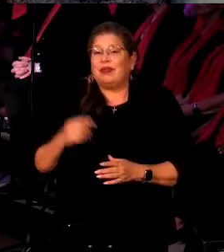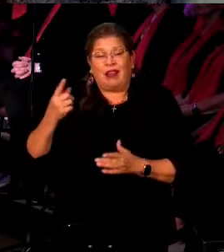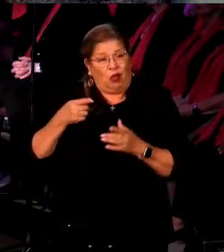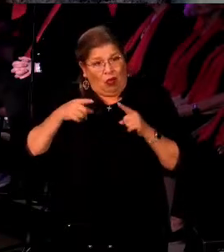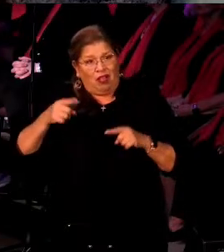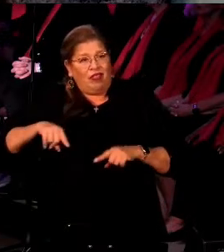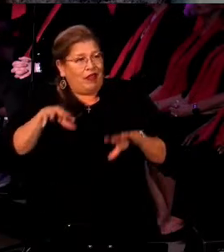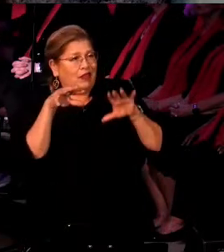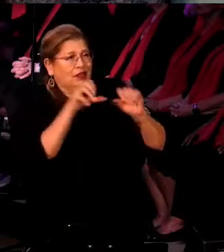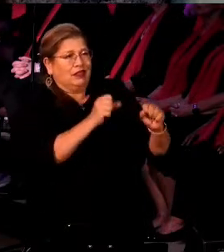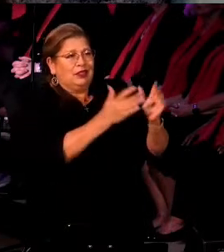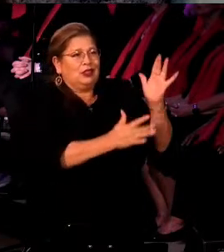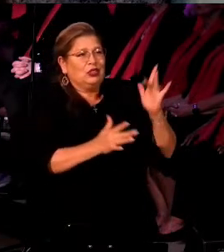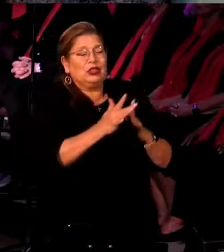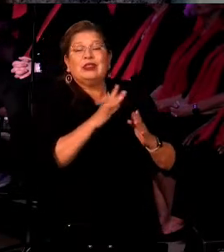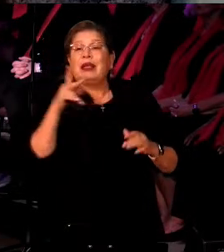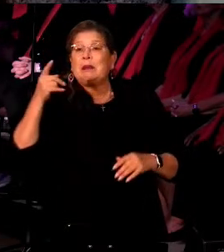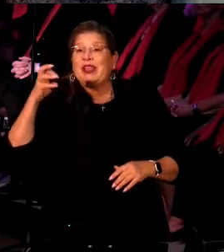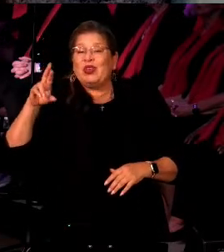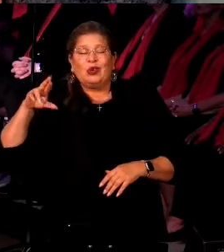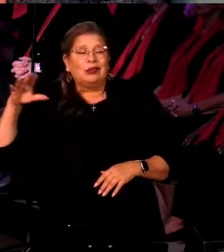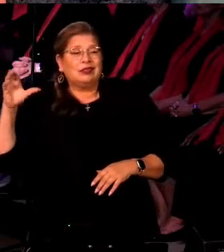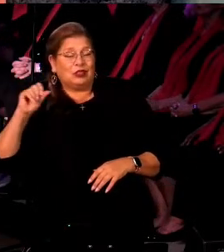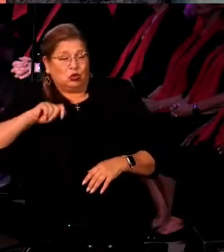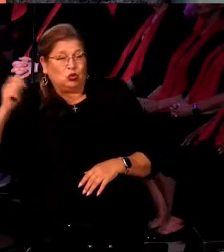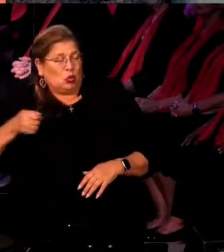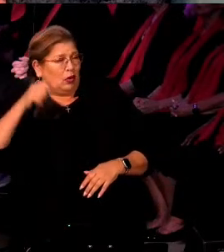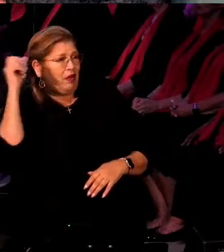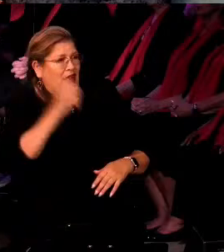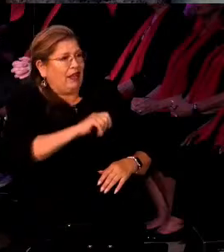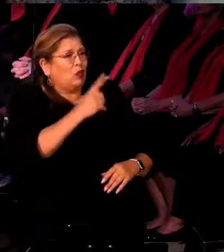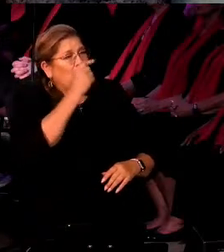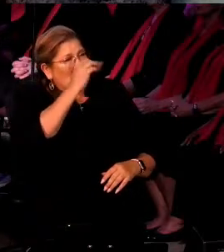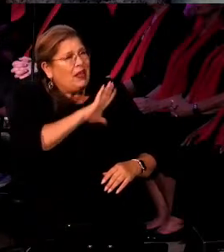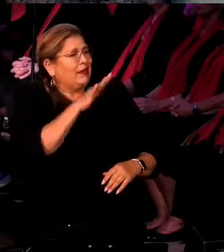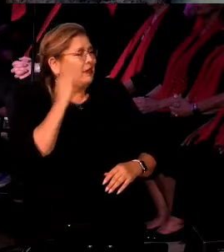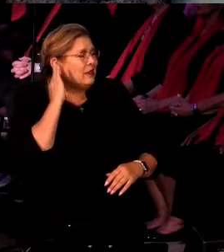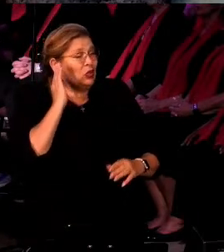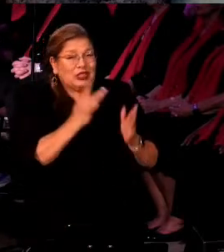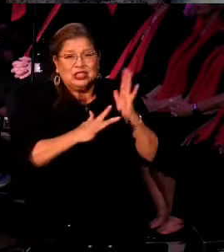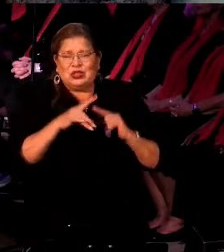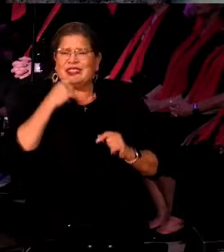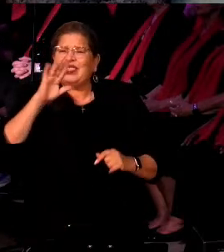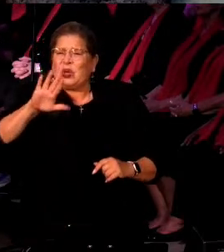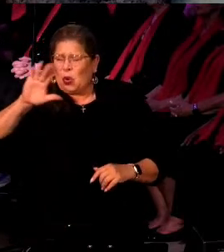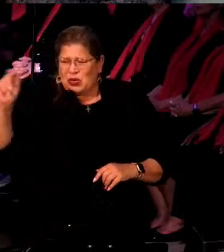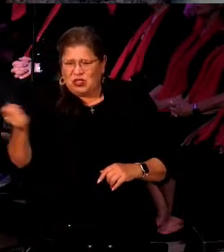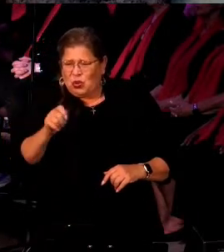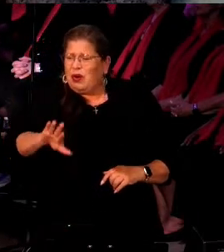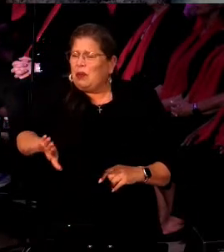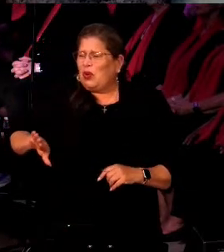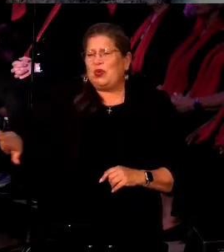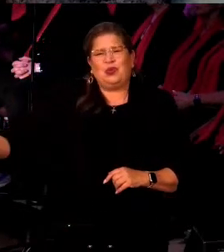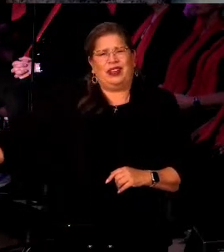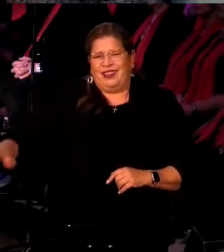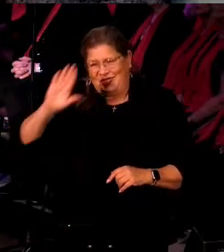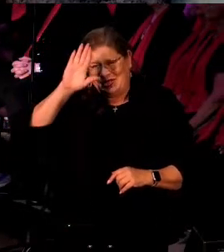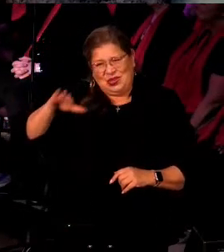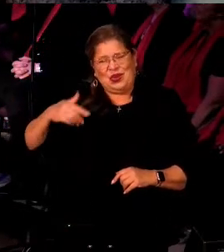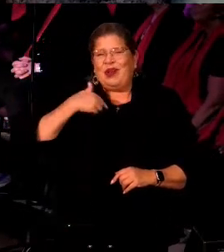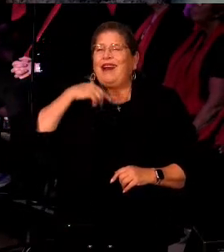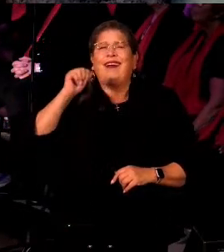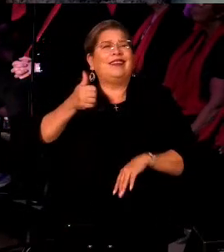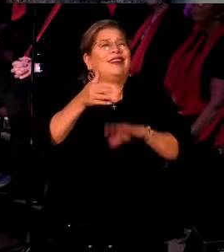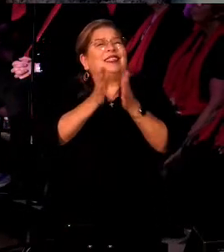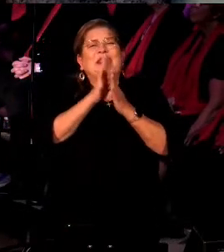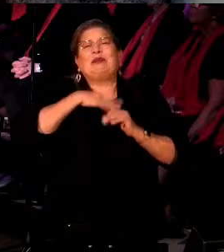Jesus, Peter took out a sword and cut the ear off one of the men. Jesus said, "Put away your sword. Don't you know that I can appeal to